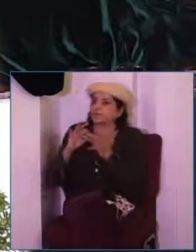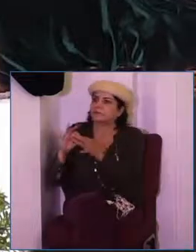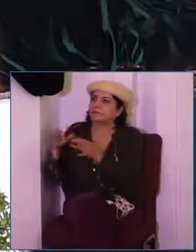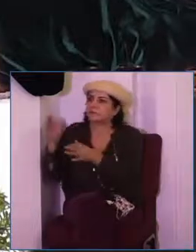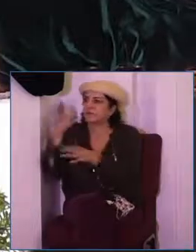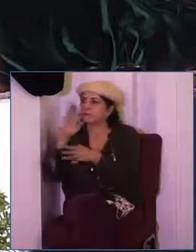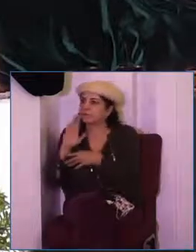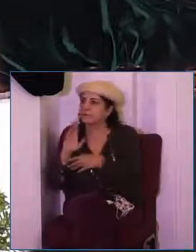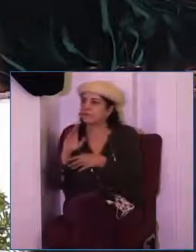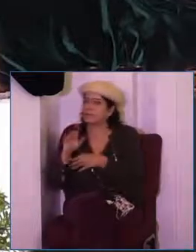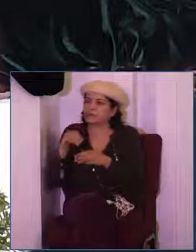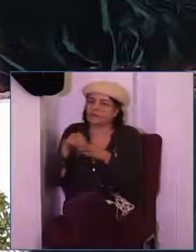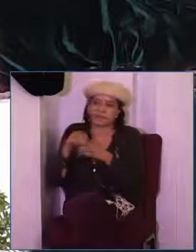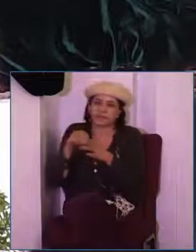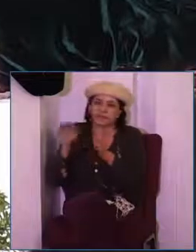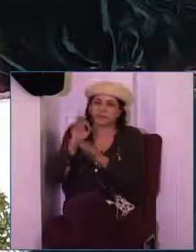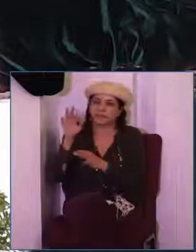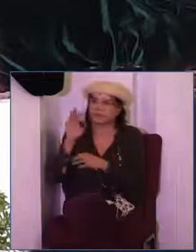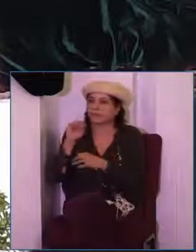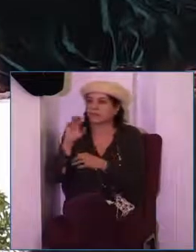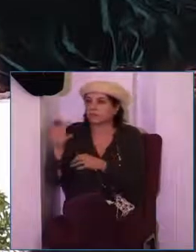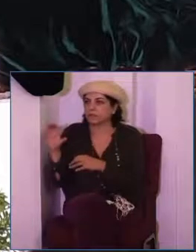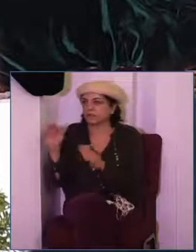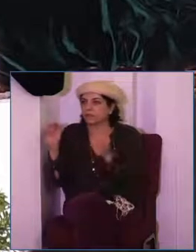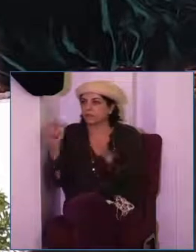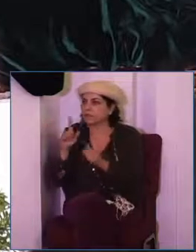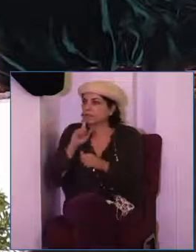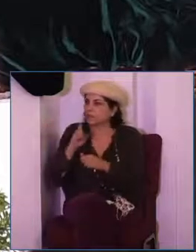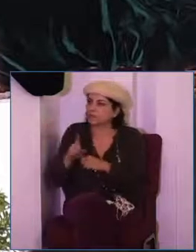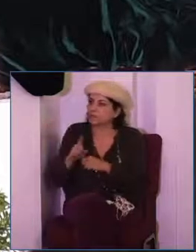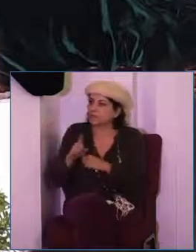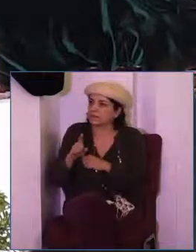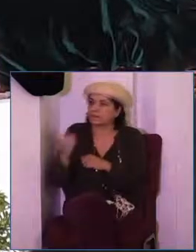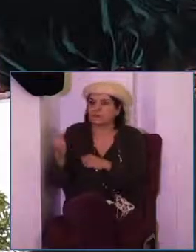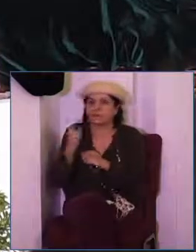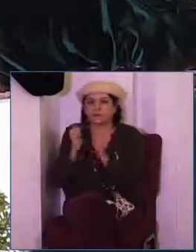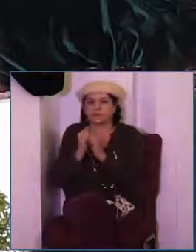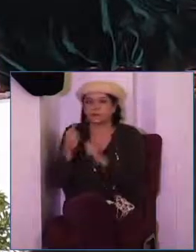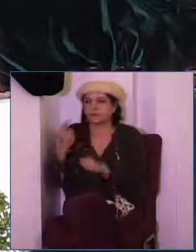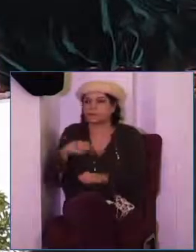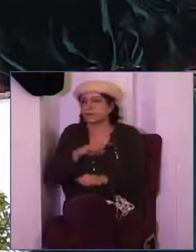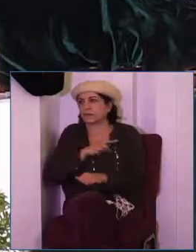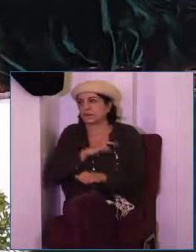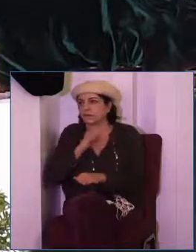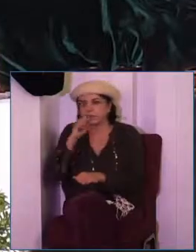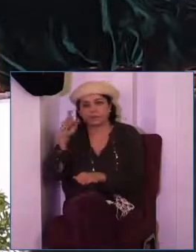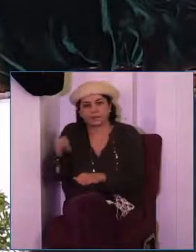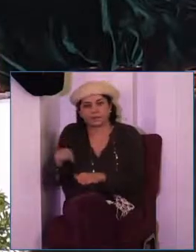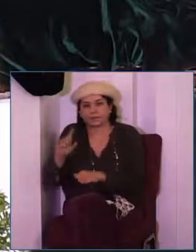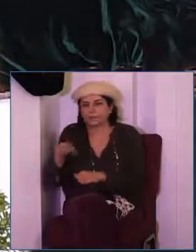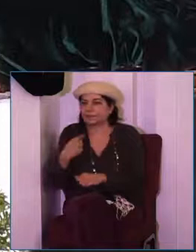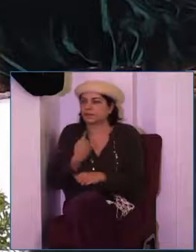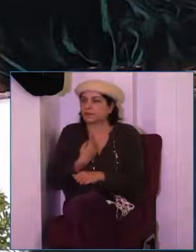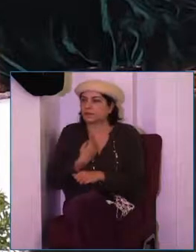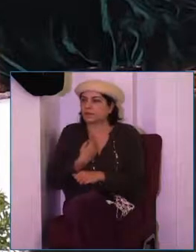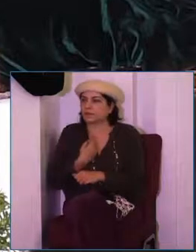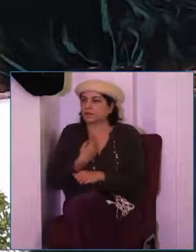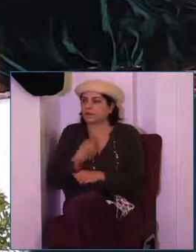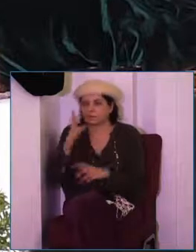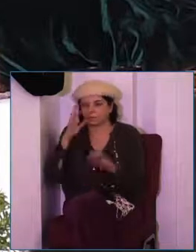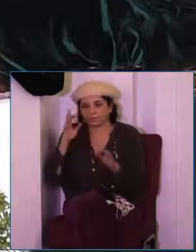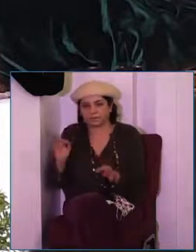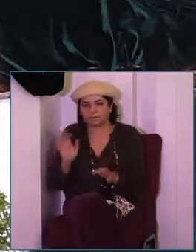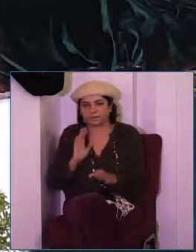of MCC and all that we are is always with us, so that we don't have to be alone. The choice is